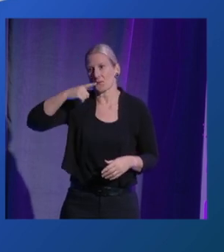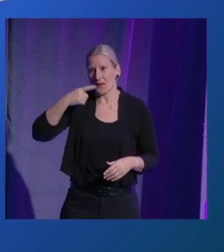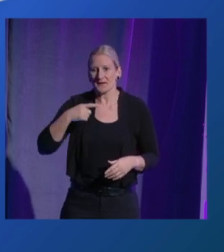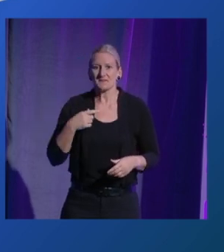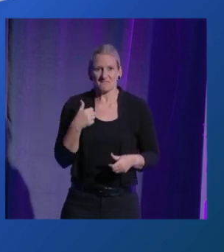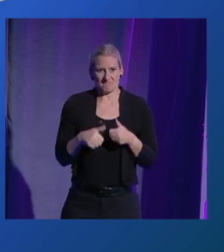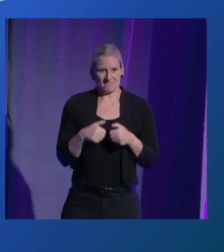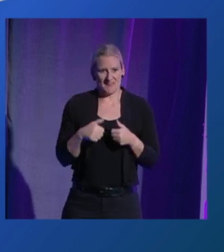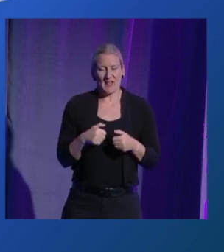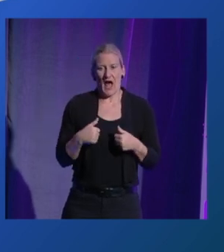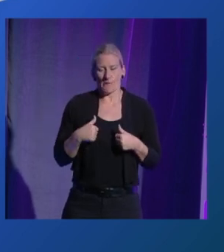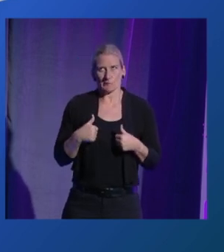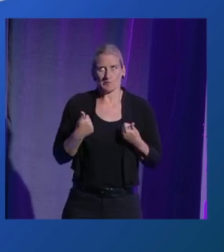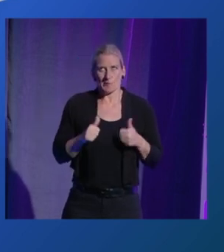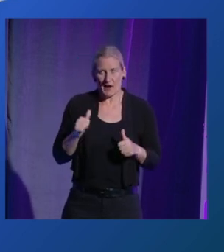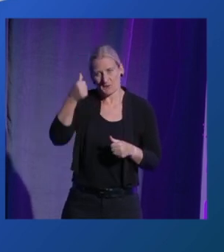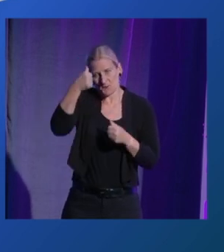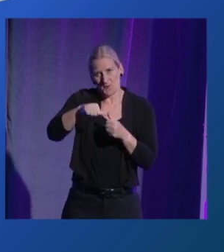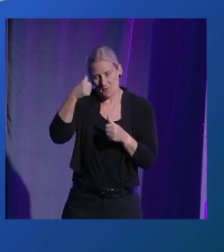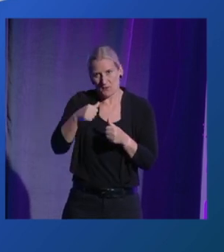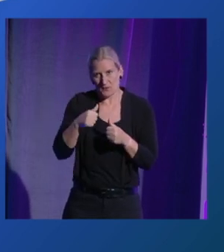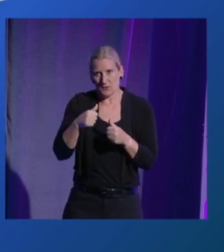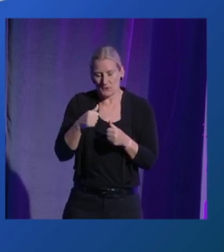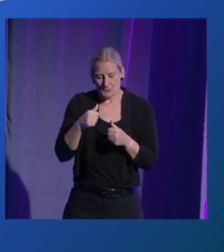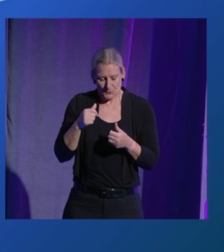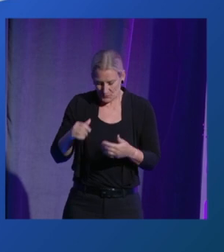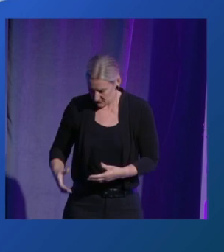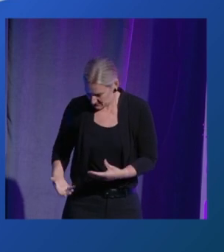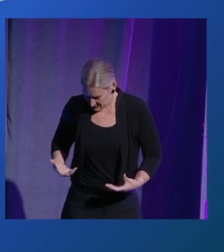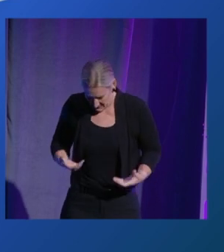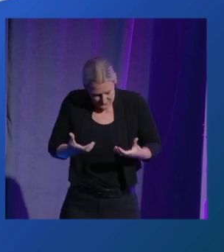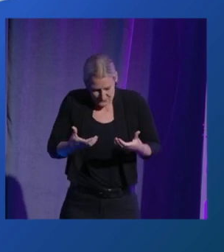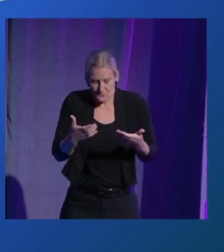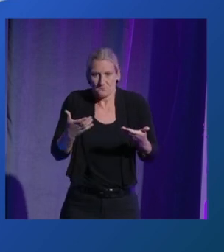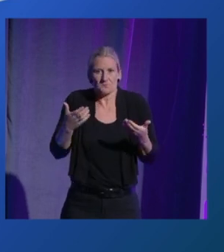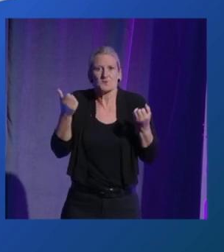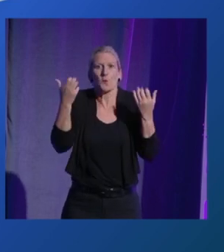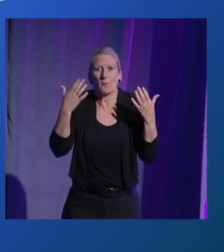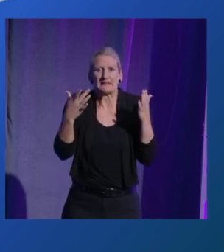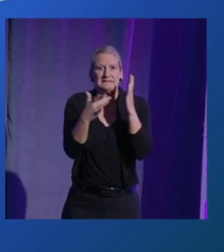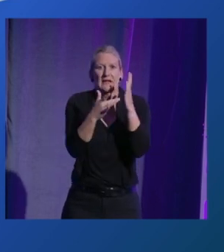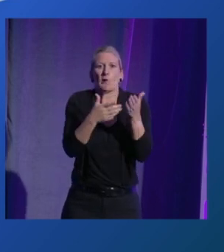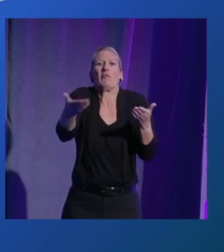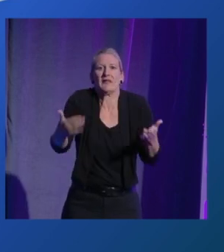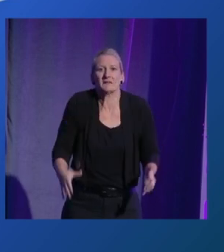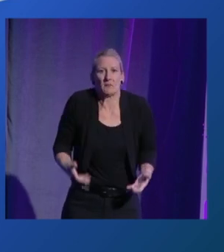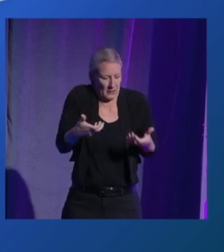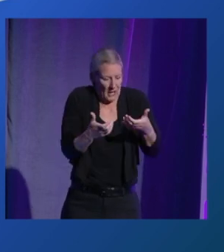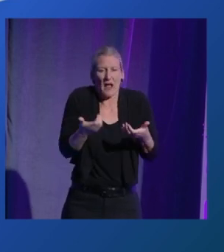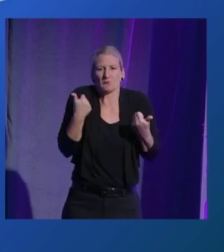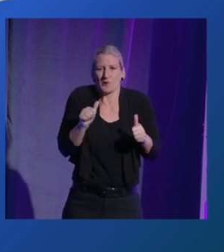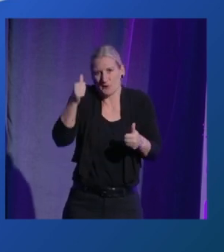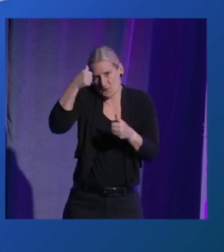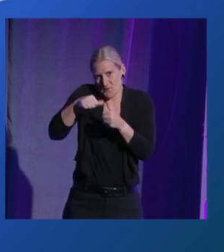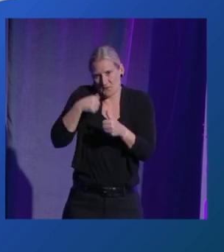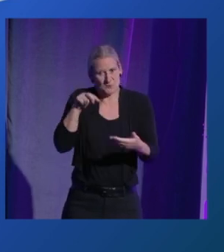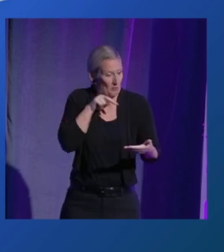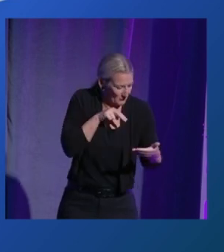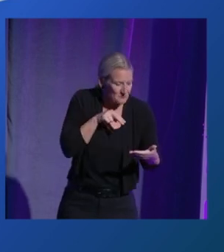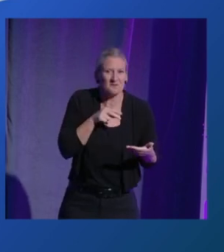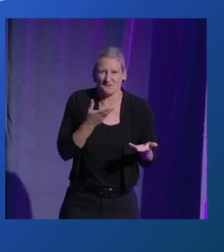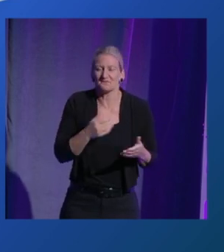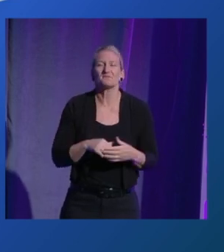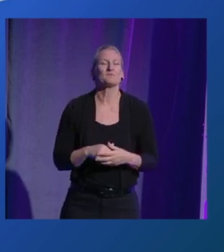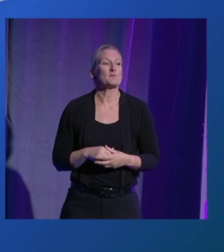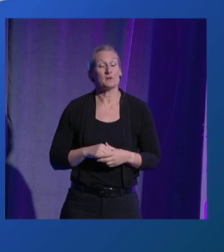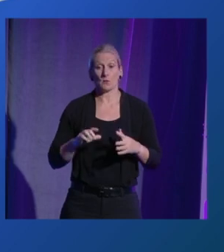remember to check my one of my many technical devices I have up here um but to to start us off um